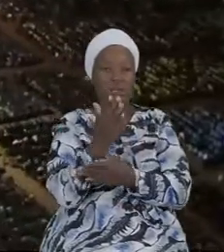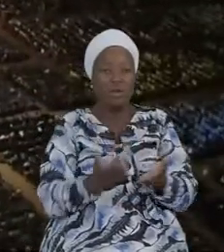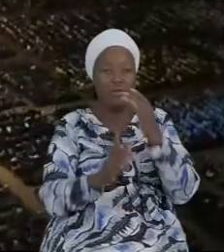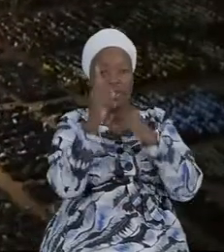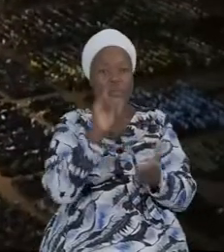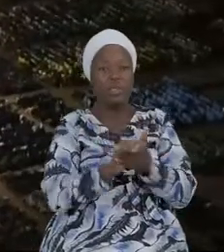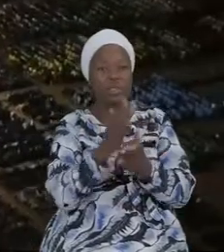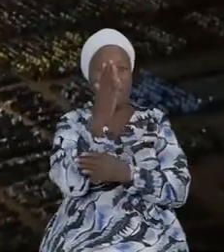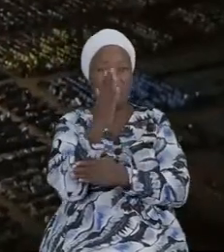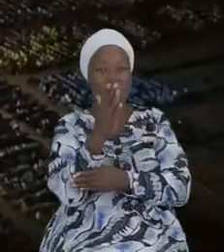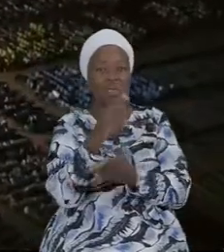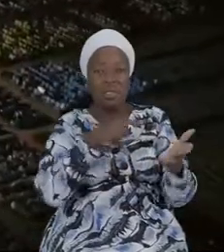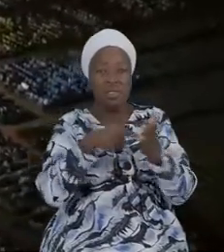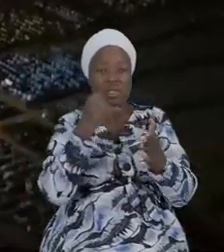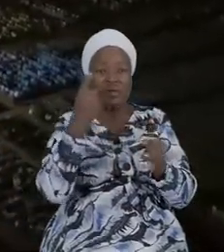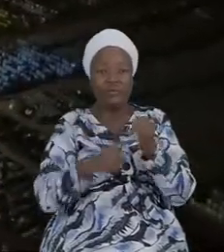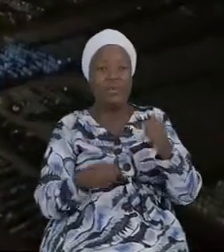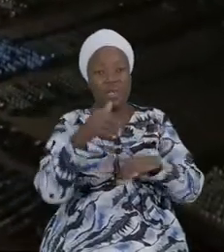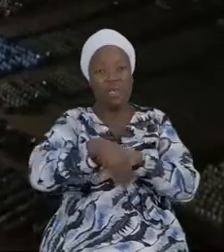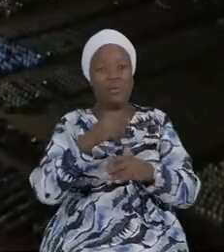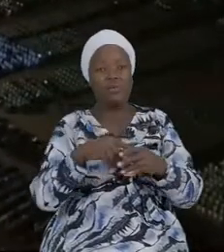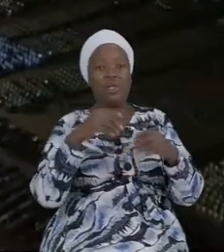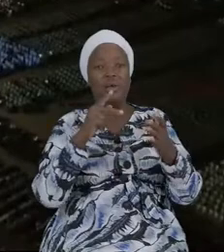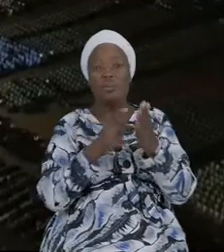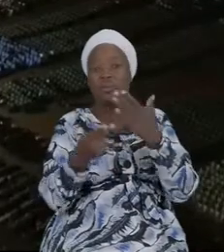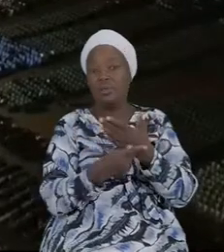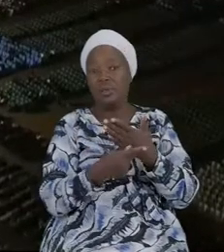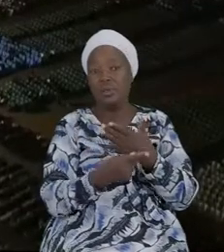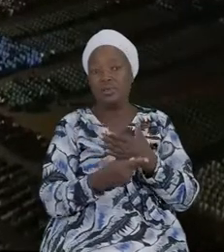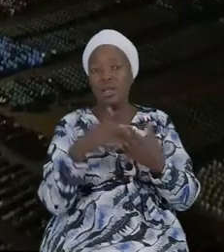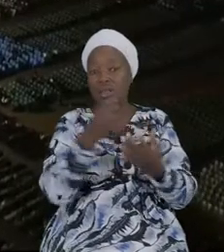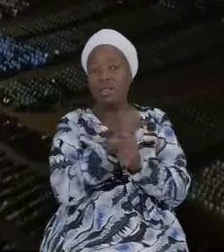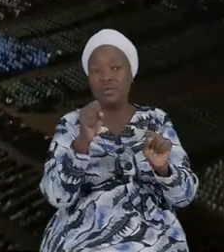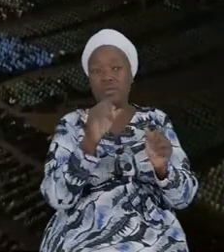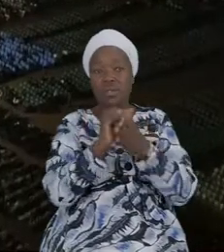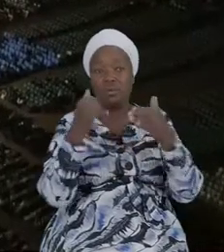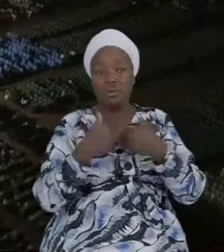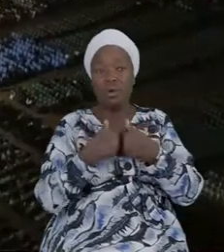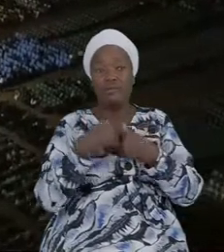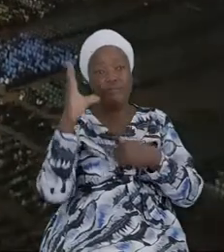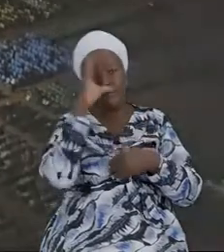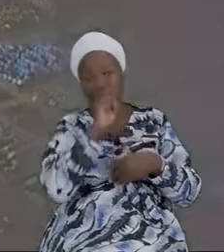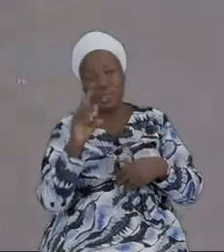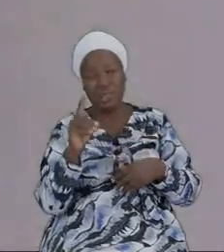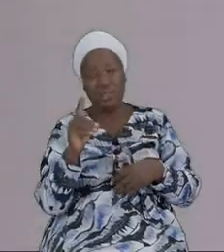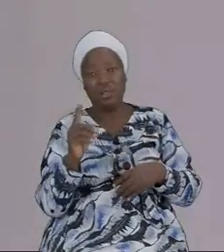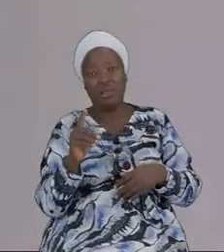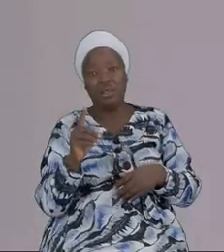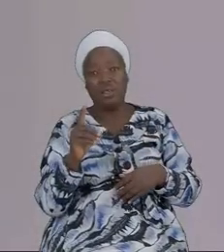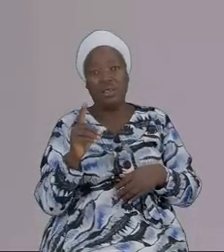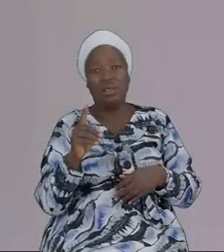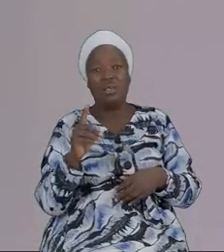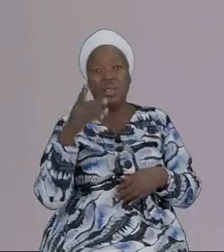hand. There's a final night of the crusade. The salvation you have missed, the